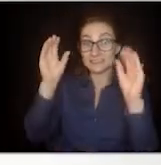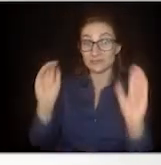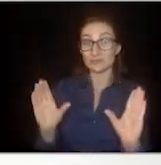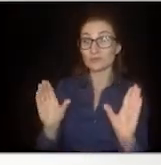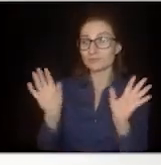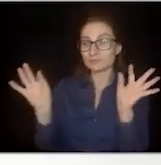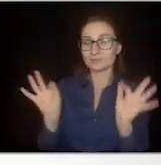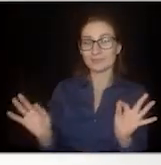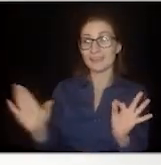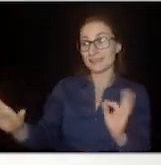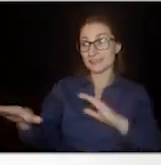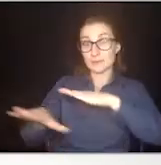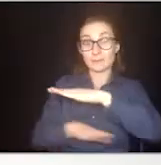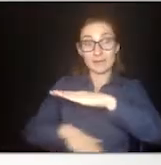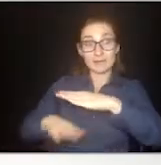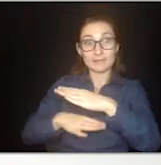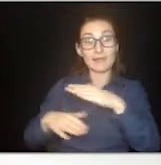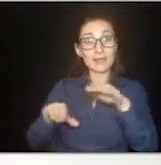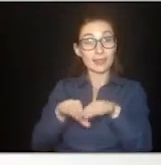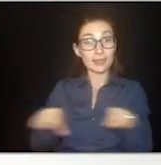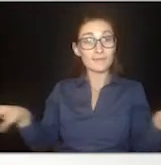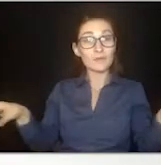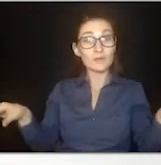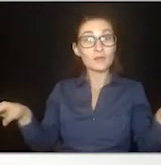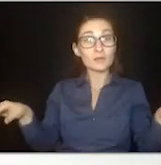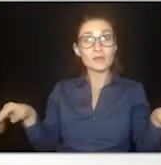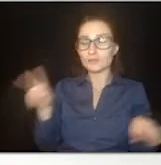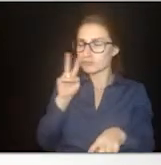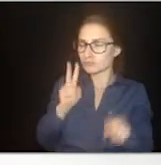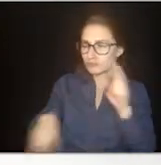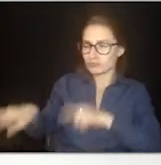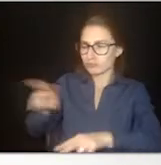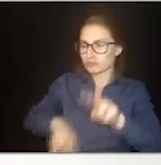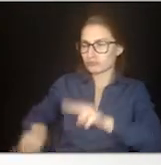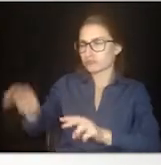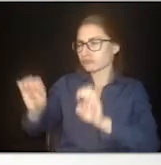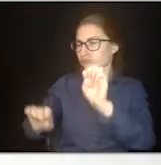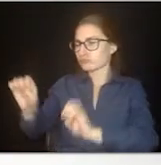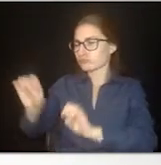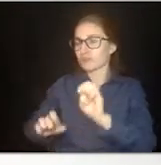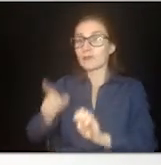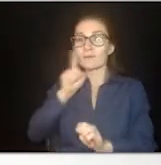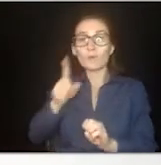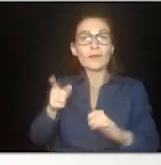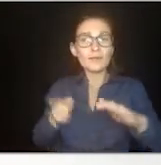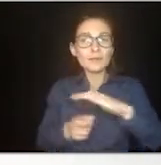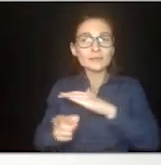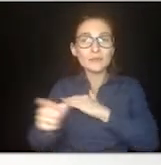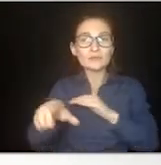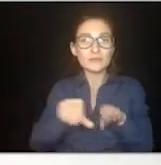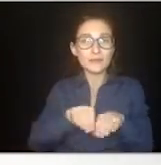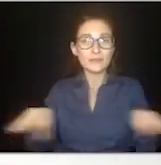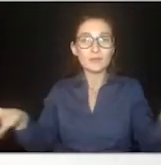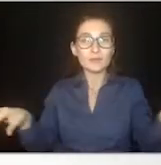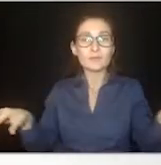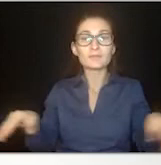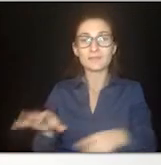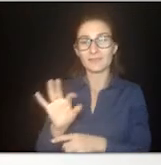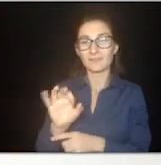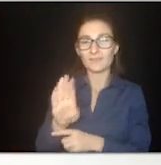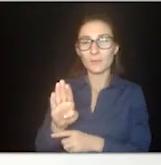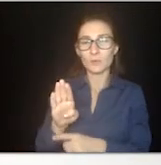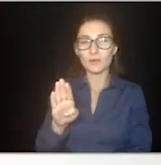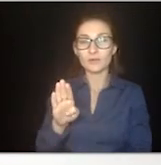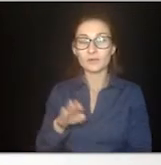teacher assesses his present or baseline level of sensory motor stage performance at the exploration level.